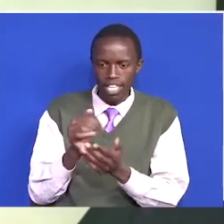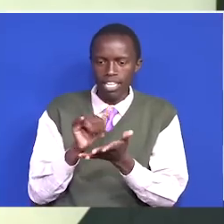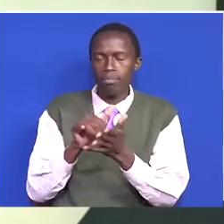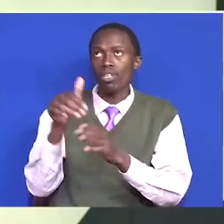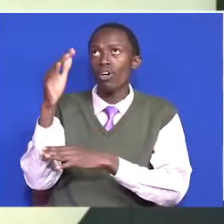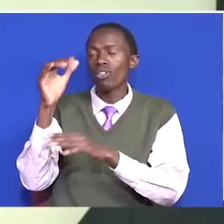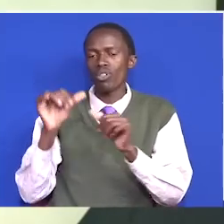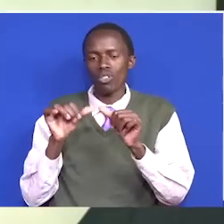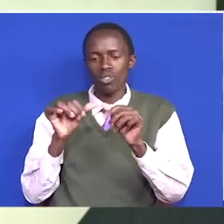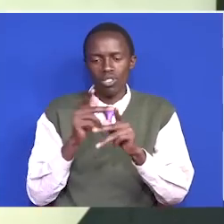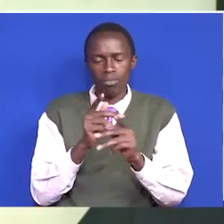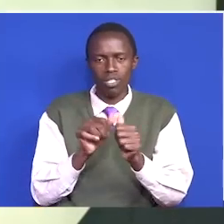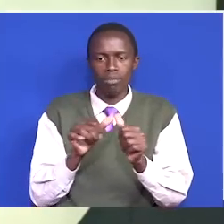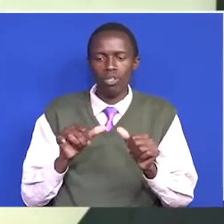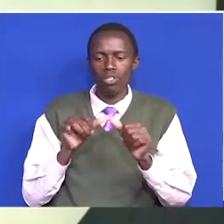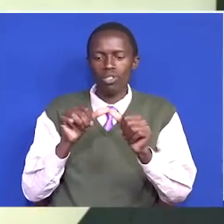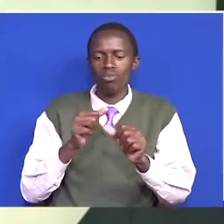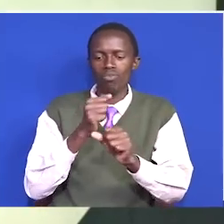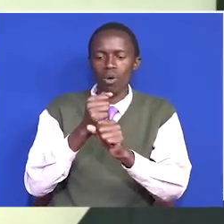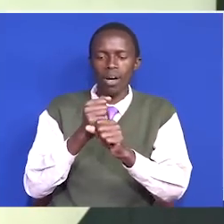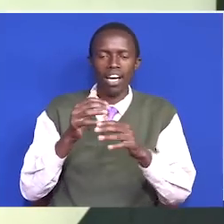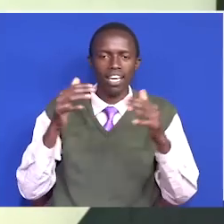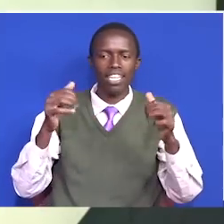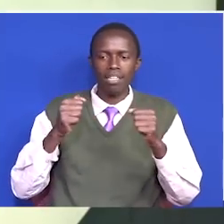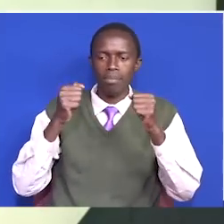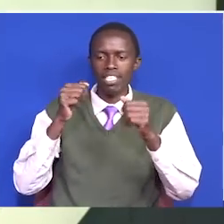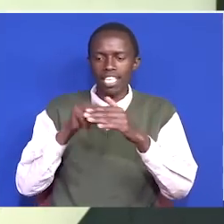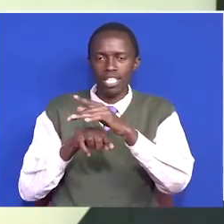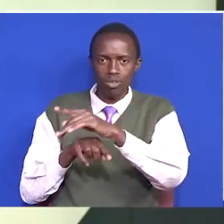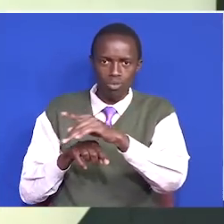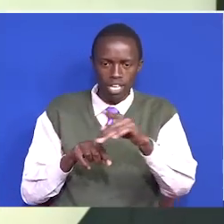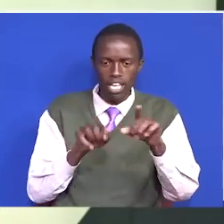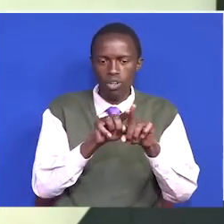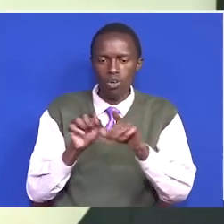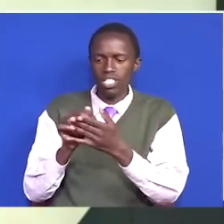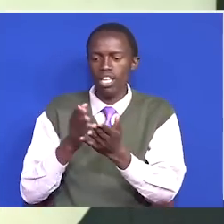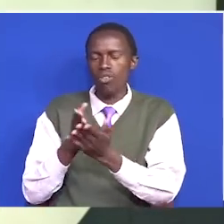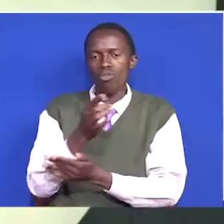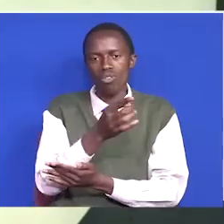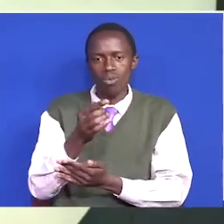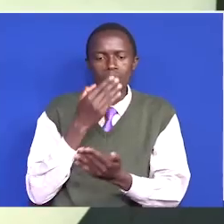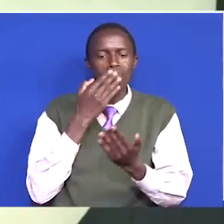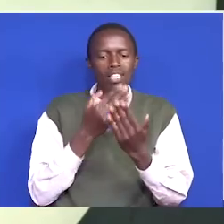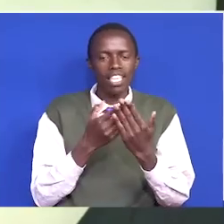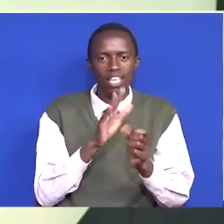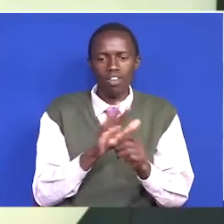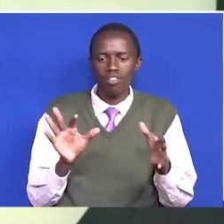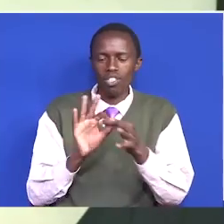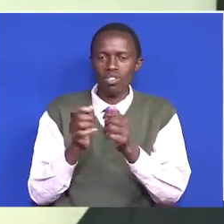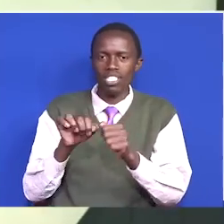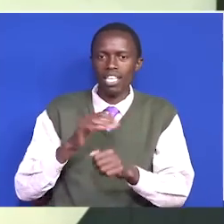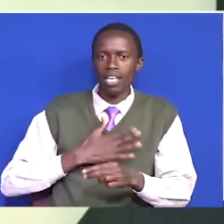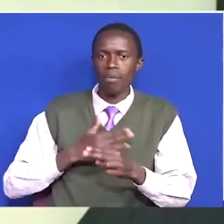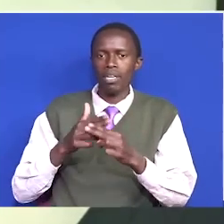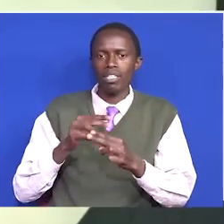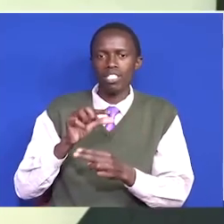God continue to keep you. May He continue to do great and mighty things in you and also through you. Thank you for joining us. My name